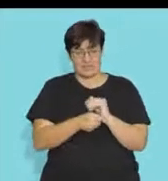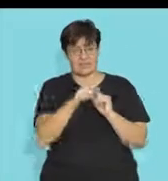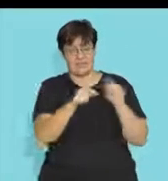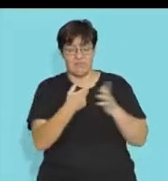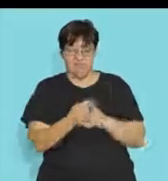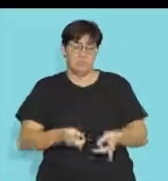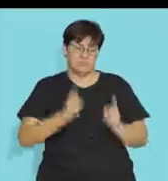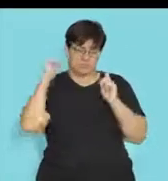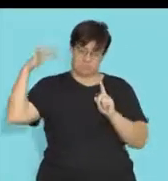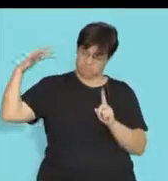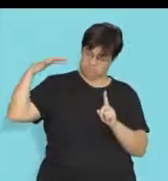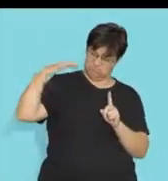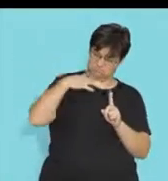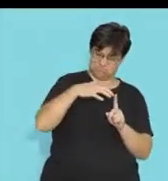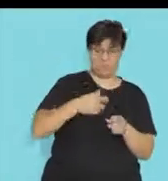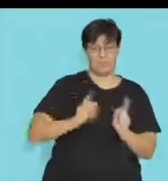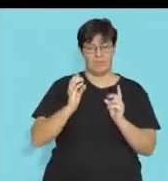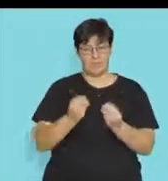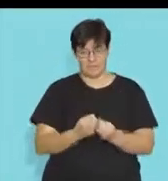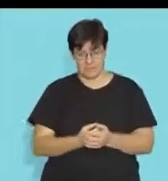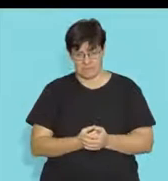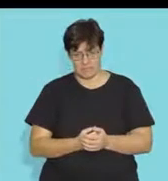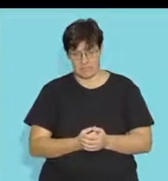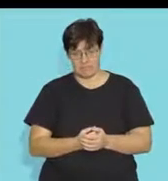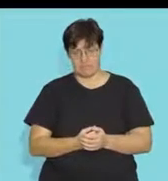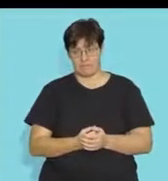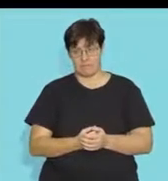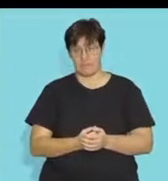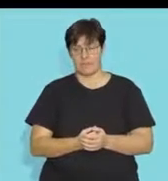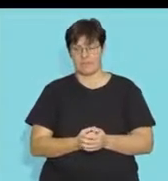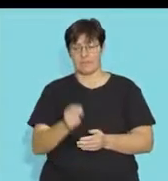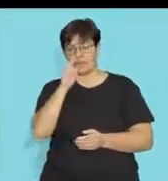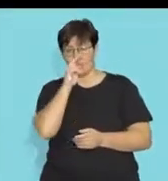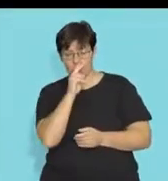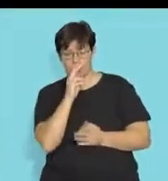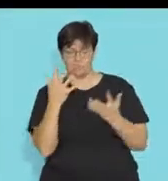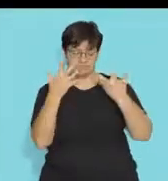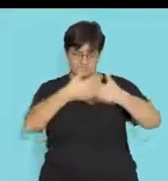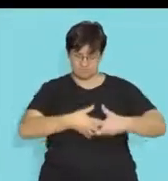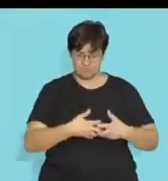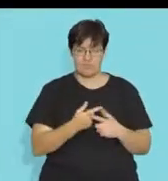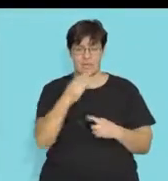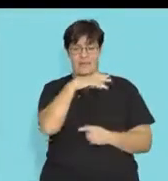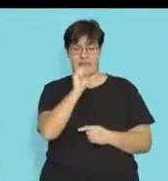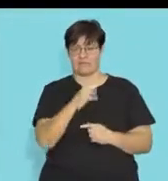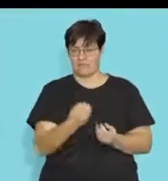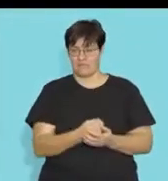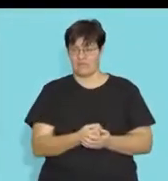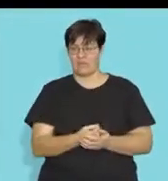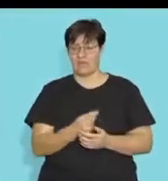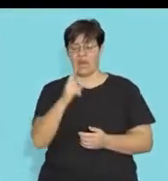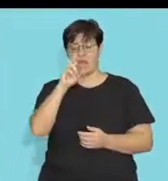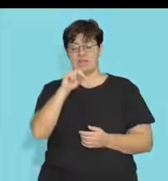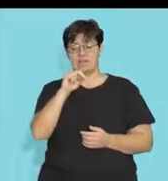protects organisms from the harmful and strong sun rays. Again, if we look at the combination of the different